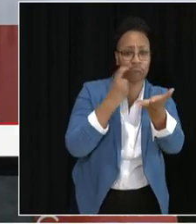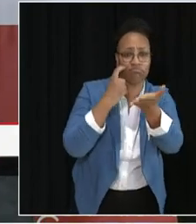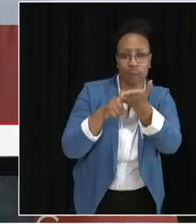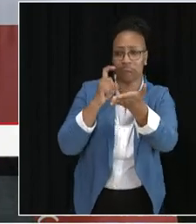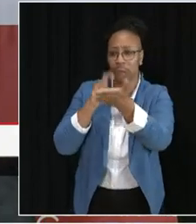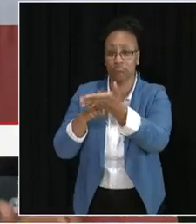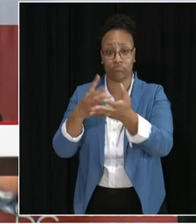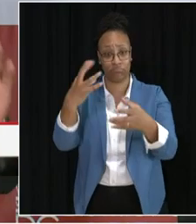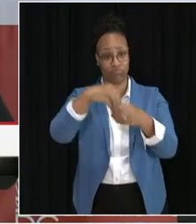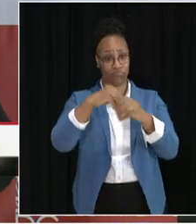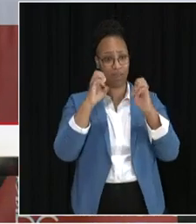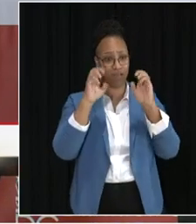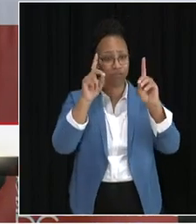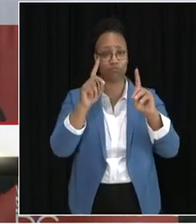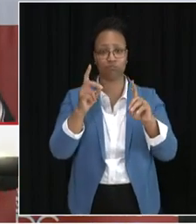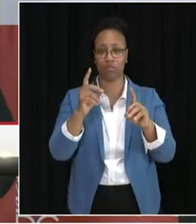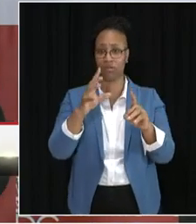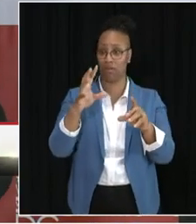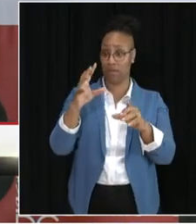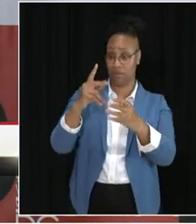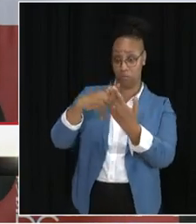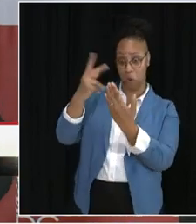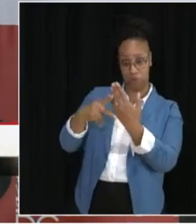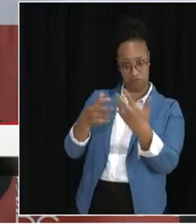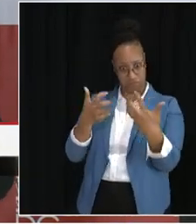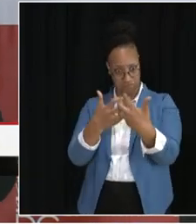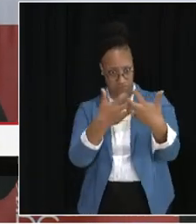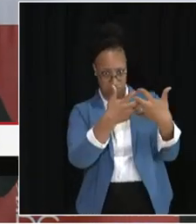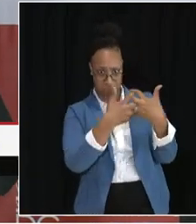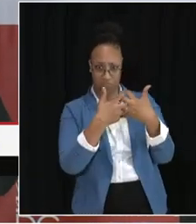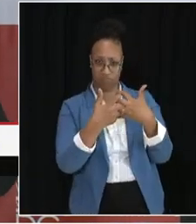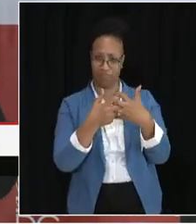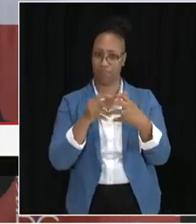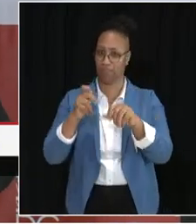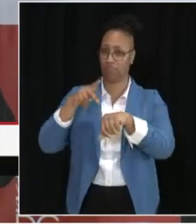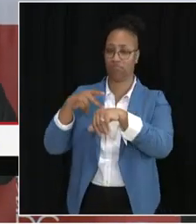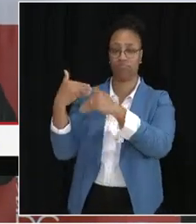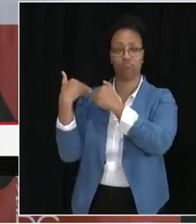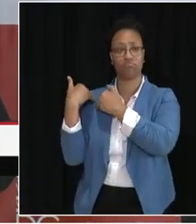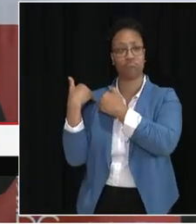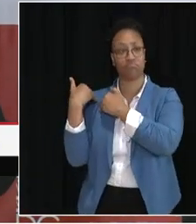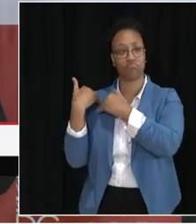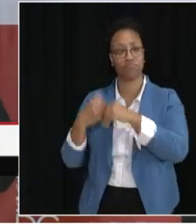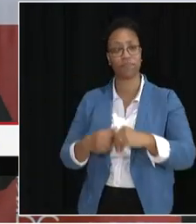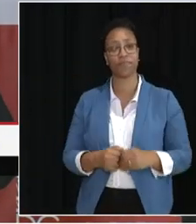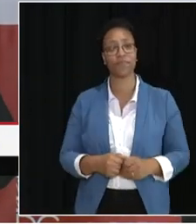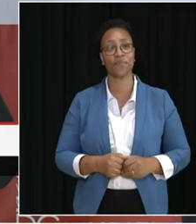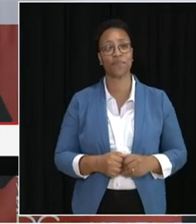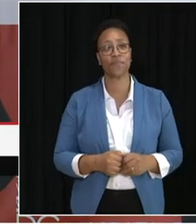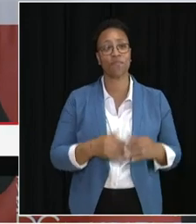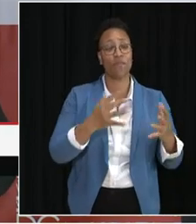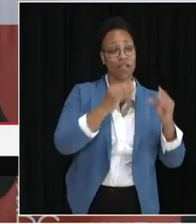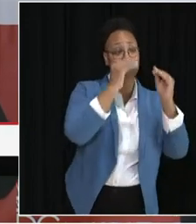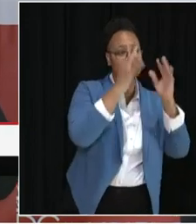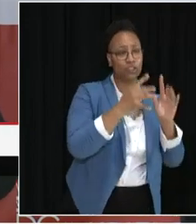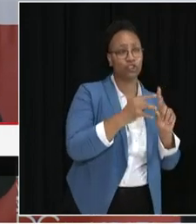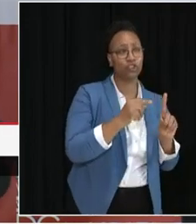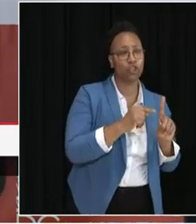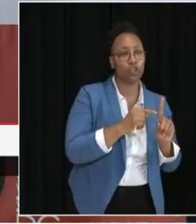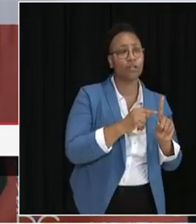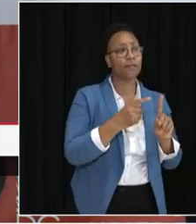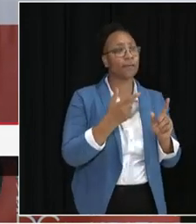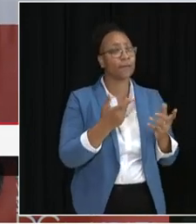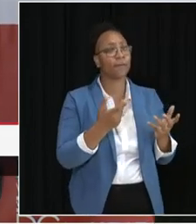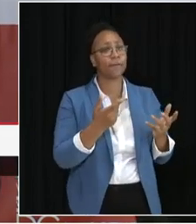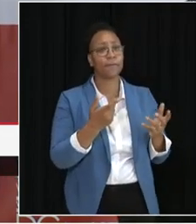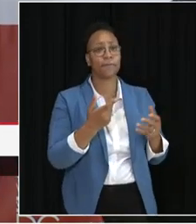culturally relevant. And lastly, since you asked about what our teachers are doing, our teachers wrote and also